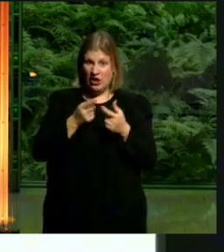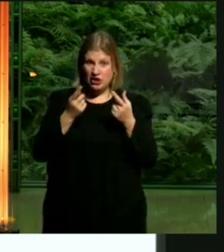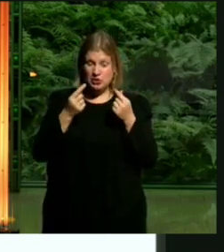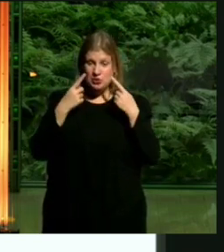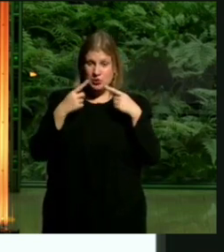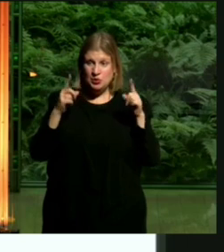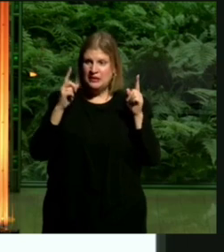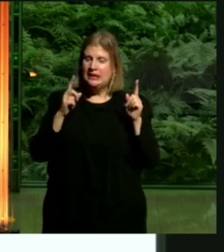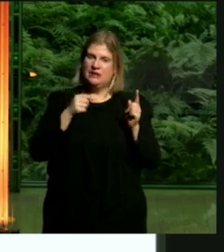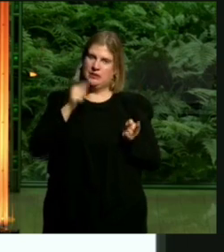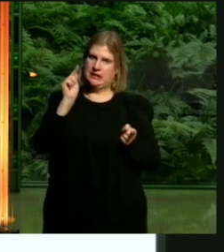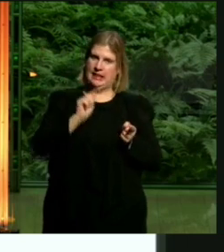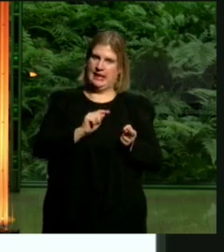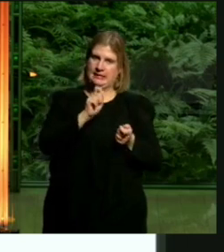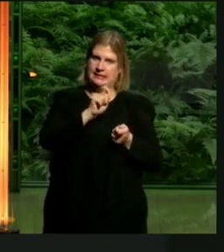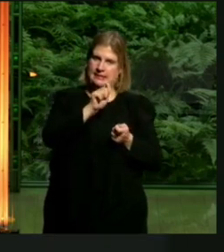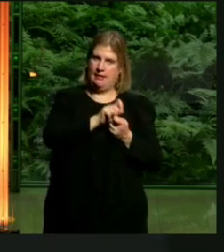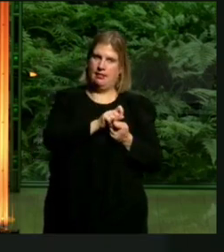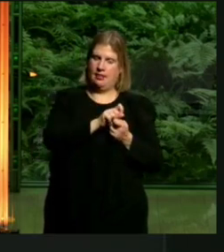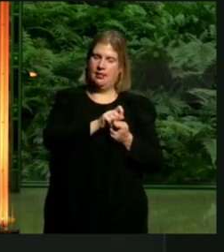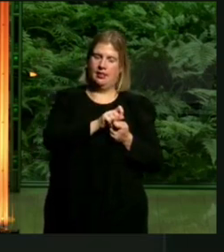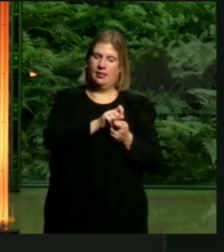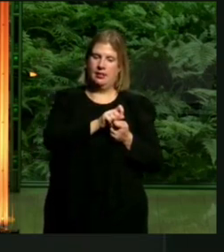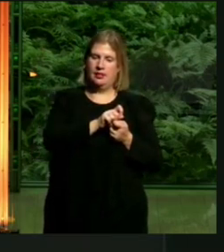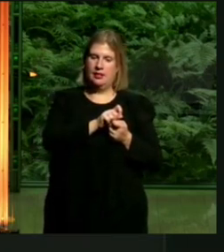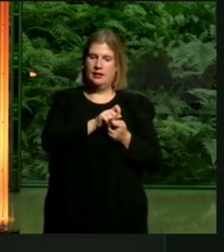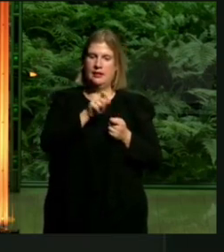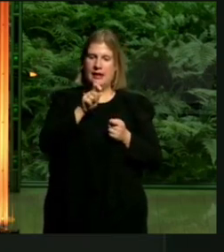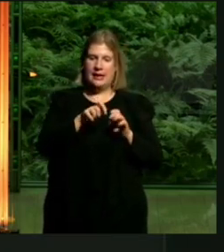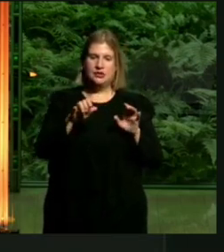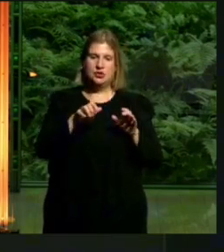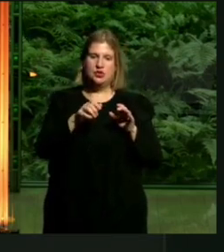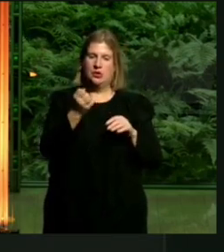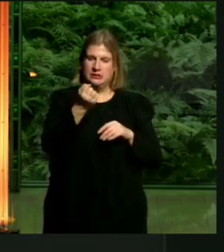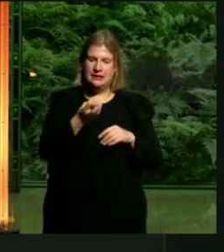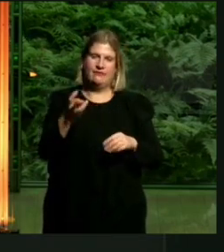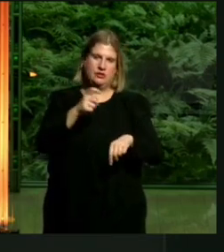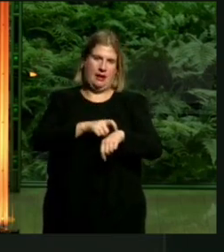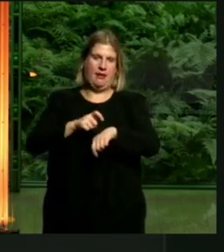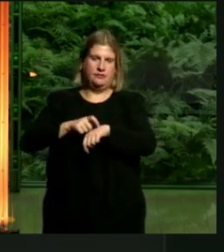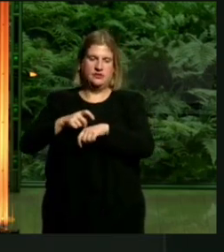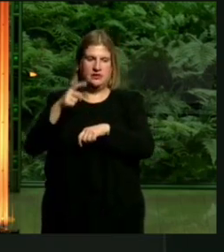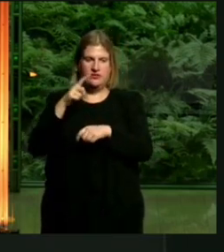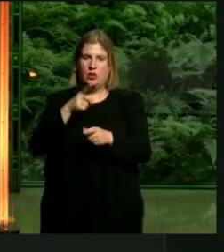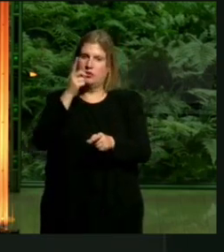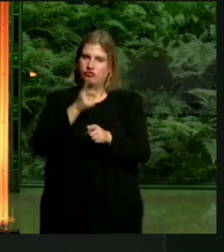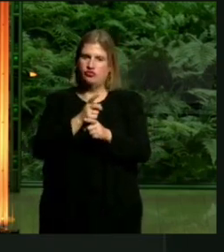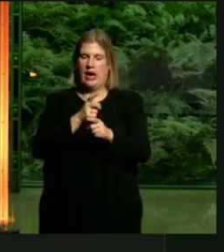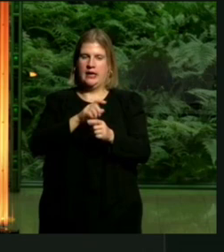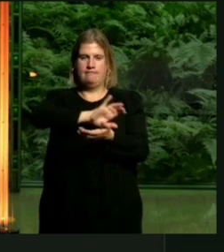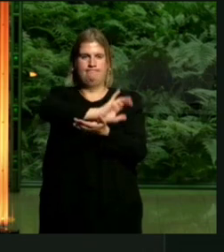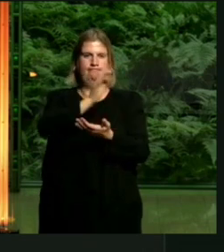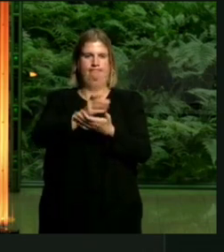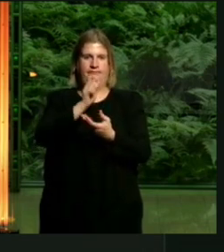as much detail. I had to iterate with it a couple of times.